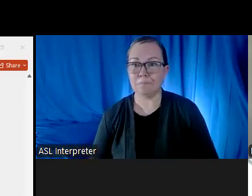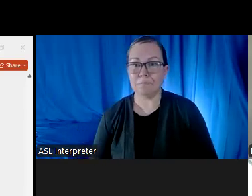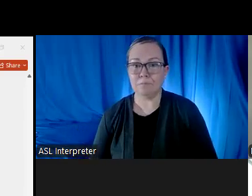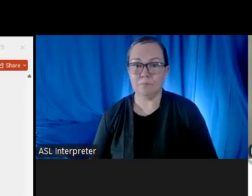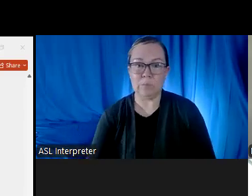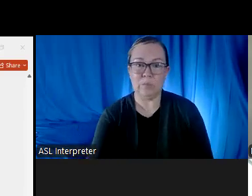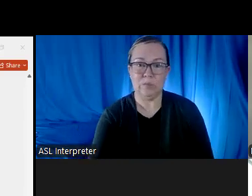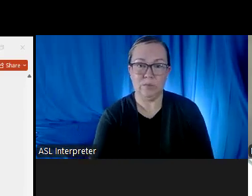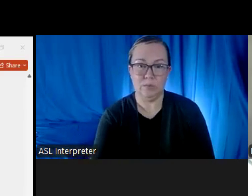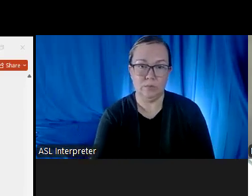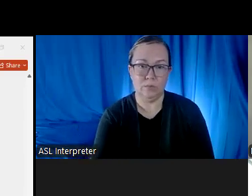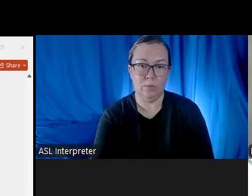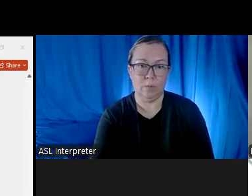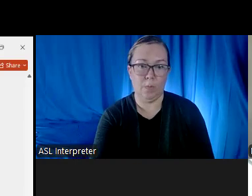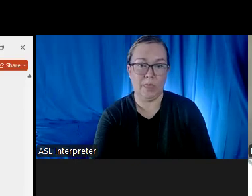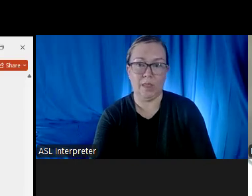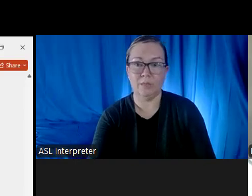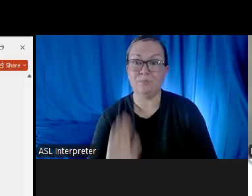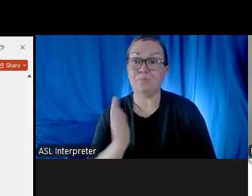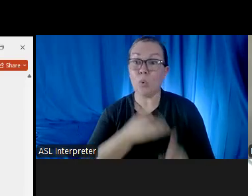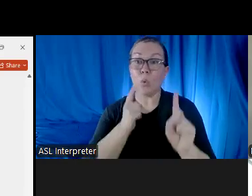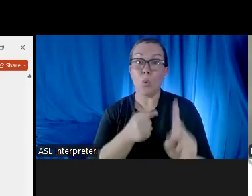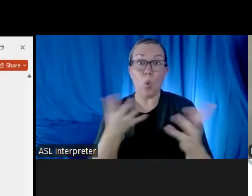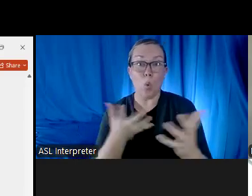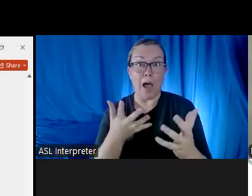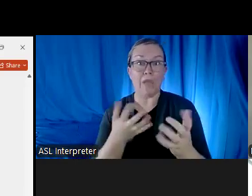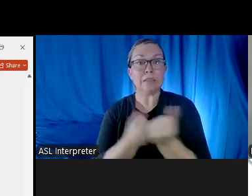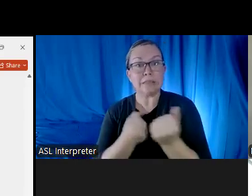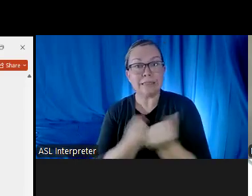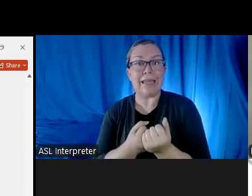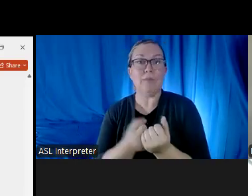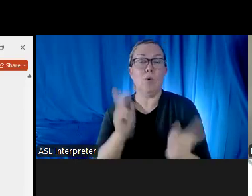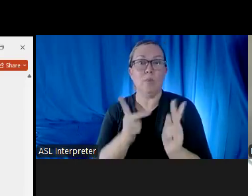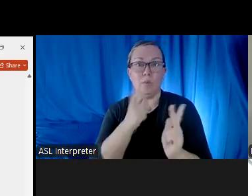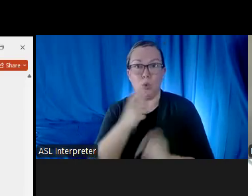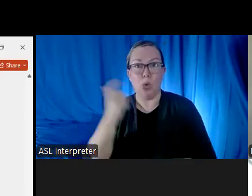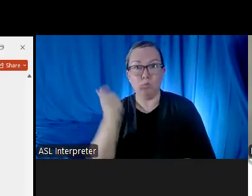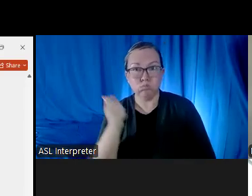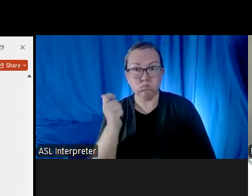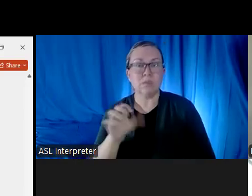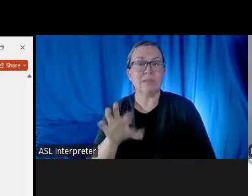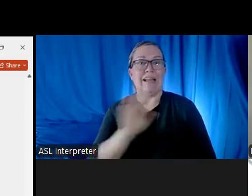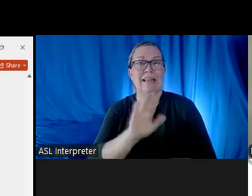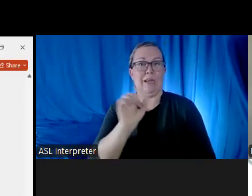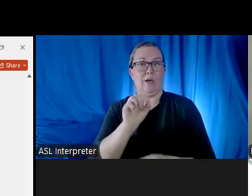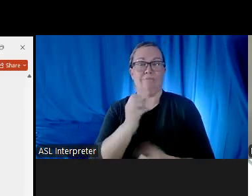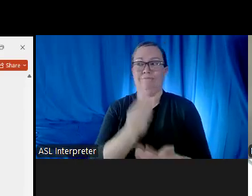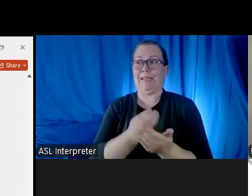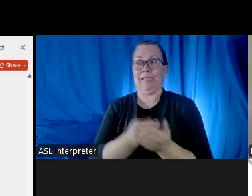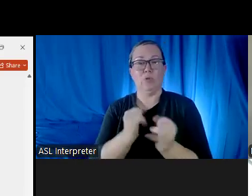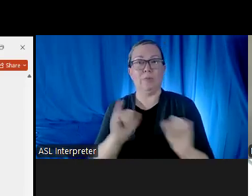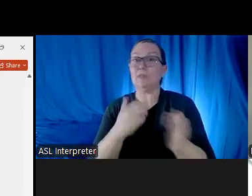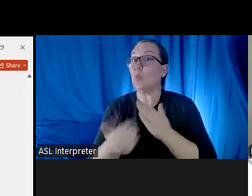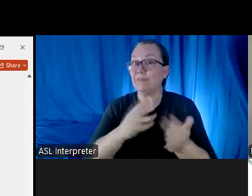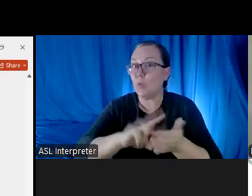I should also say that our goal is to enable Social Security beneficiaries to find their financial independence, whatever that means for